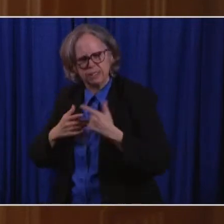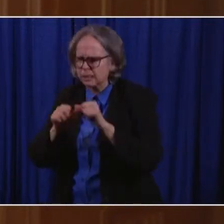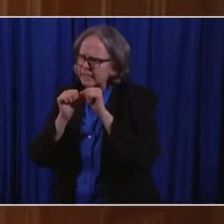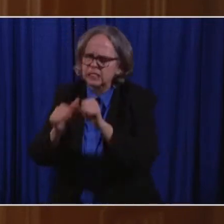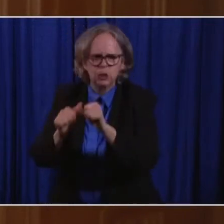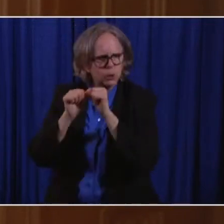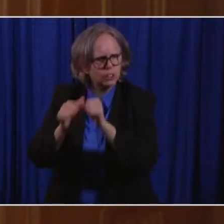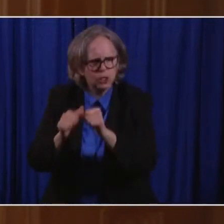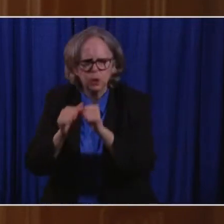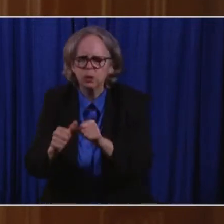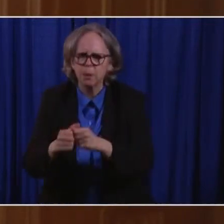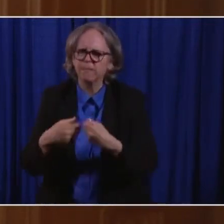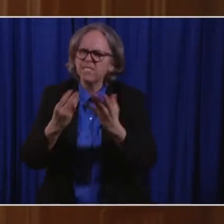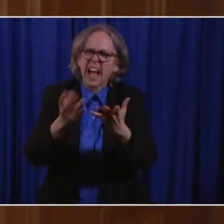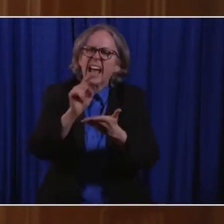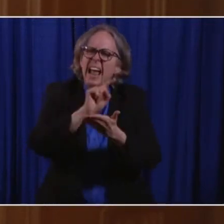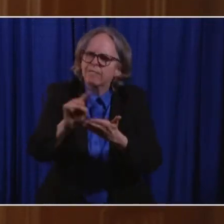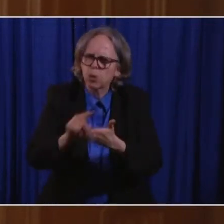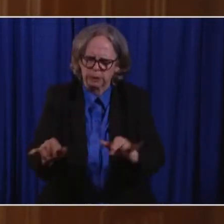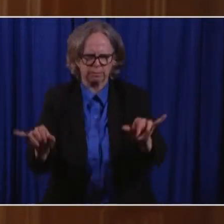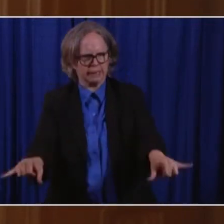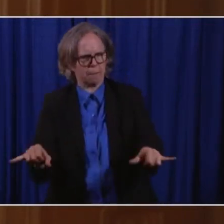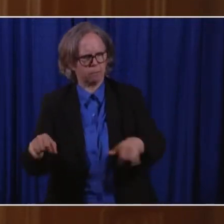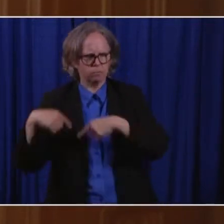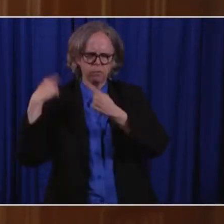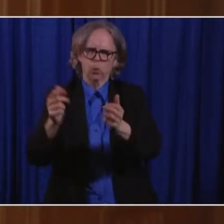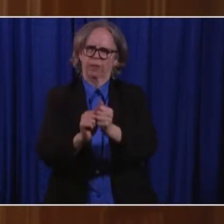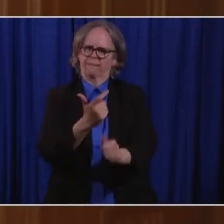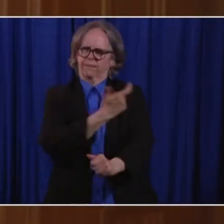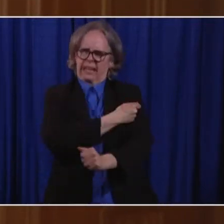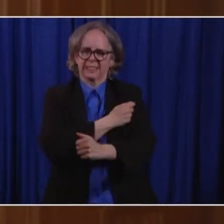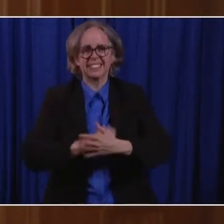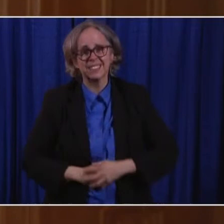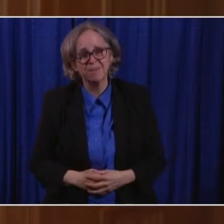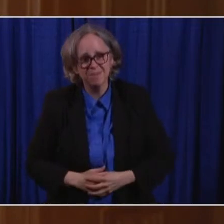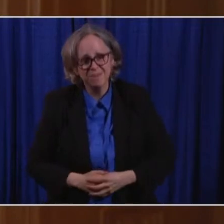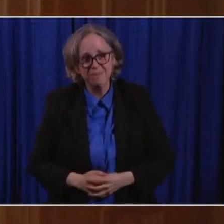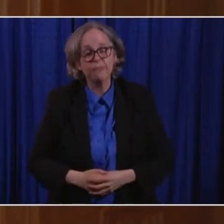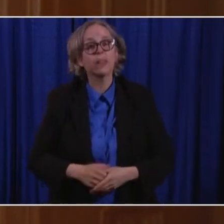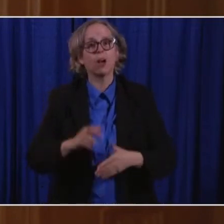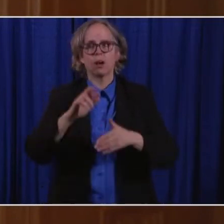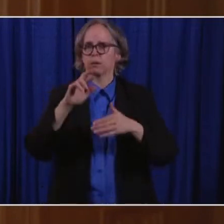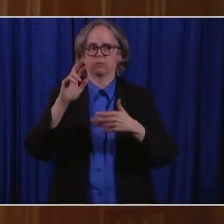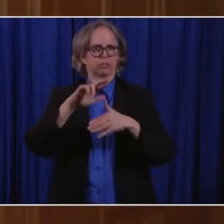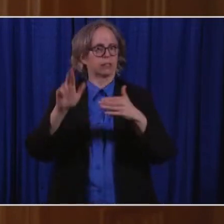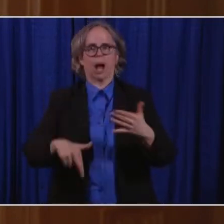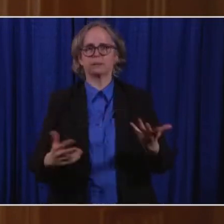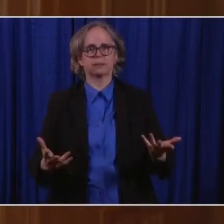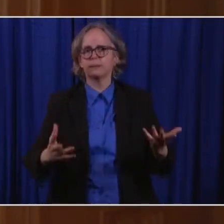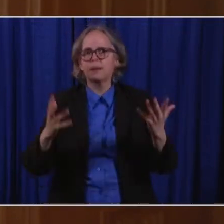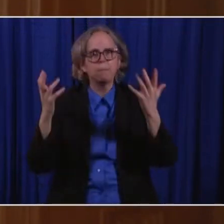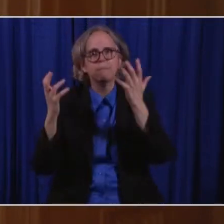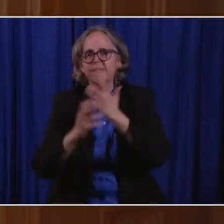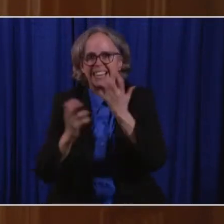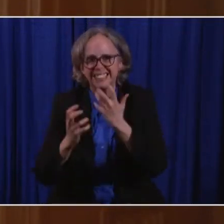supplied each week with vaccine, and the results have been amazing. While at